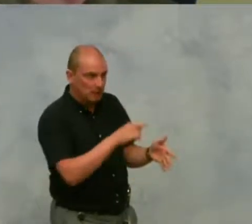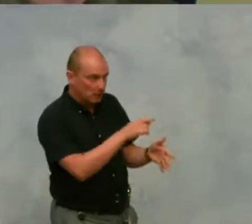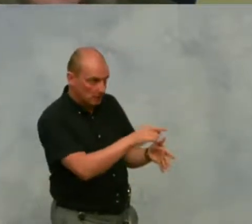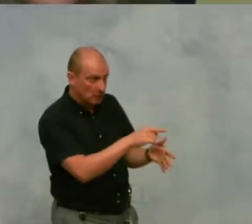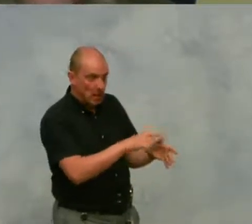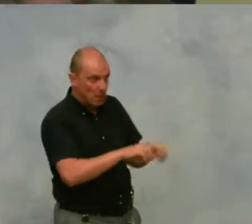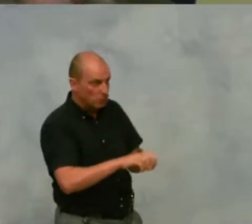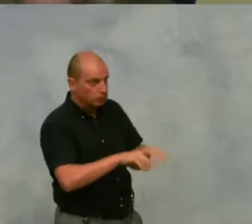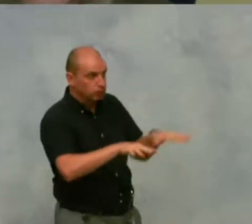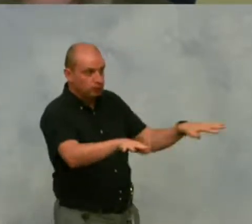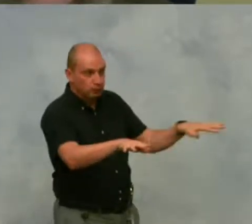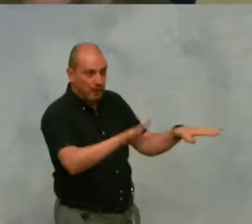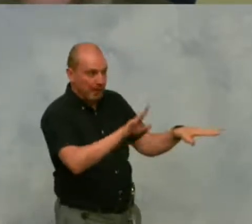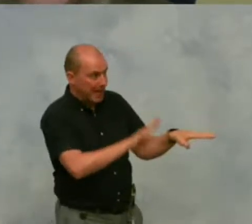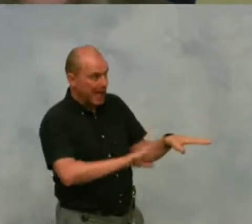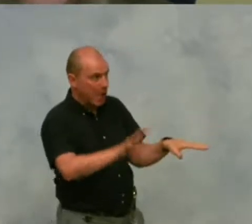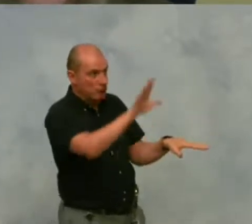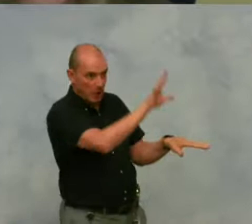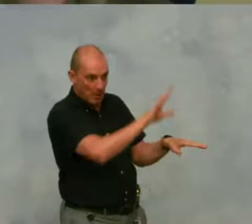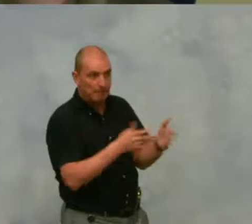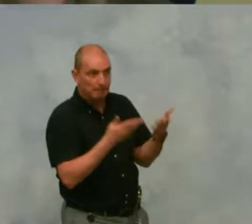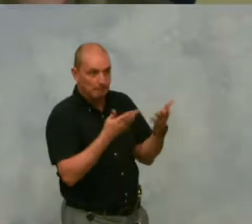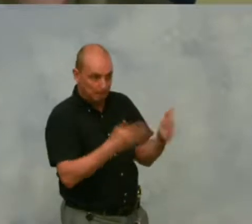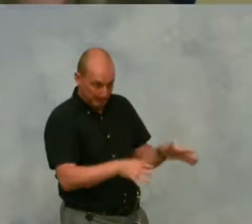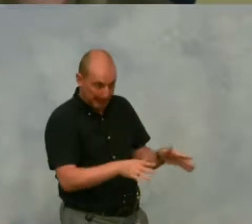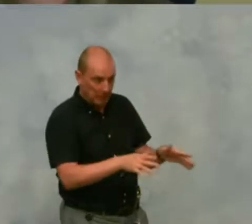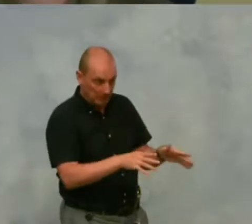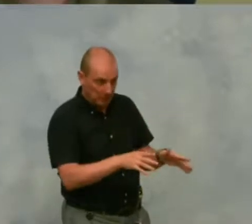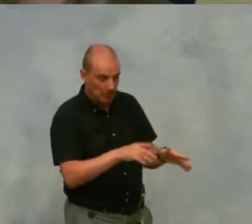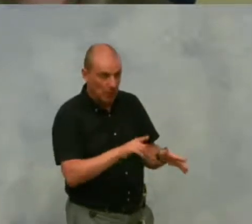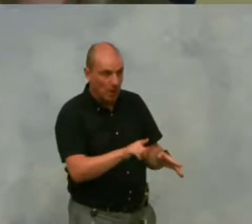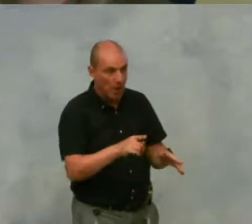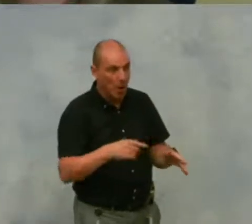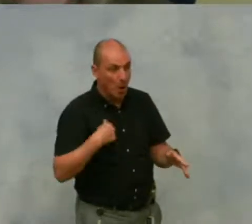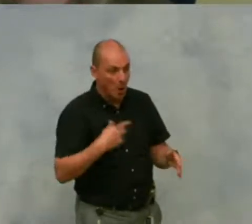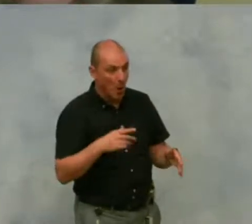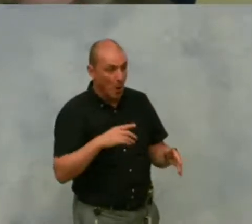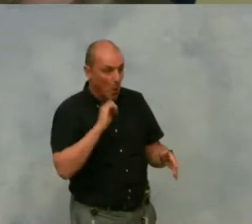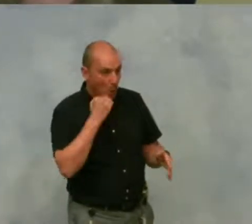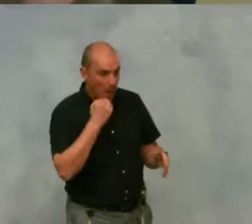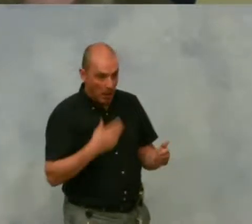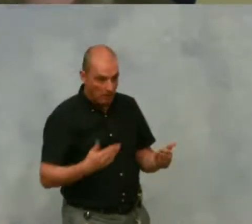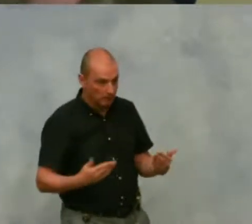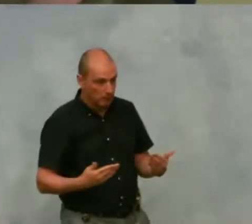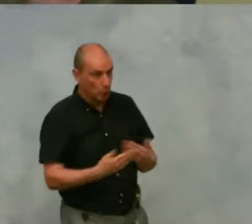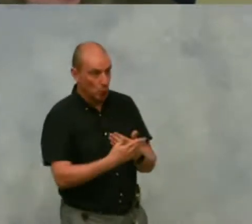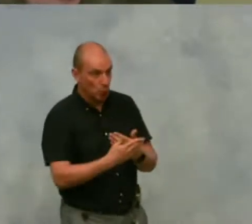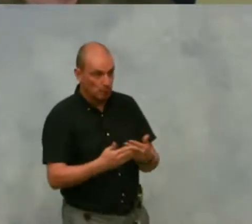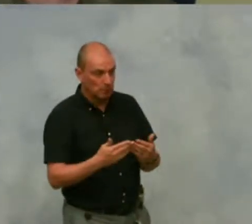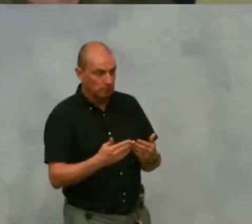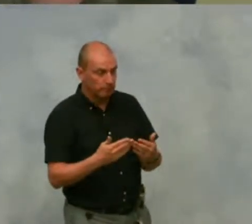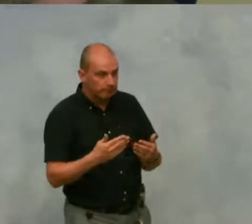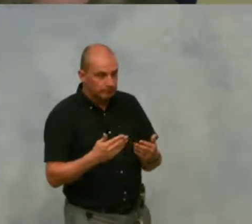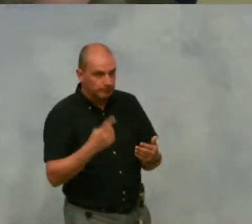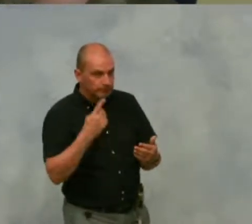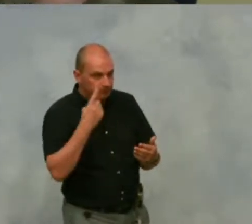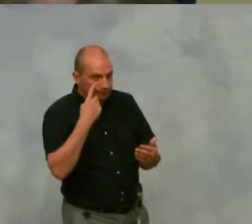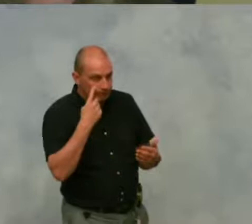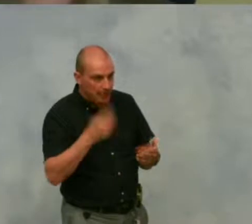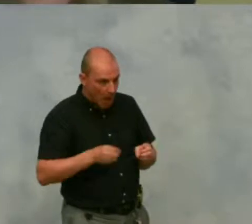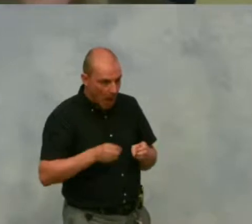areas. We're looking at more of a grow your own approach, so whether it's graduate apprentices or bringing people